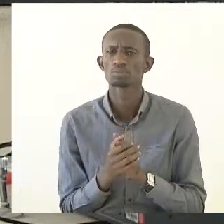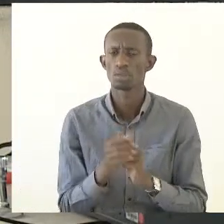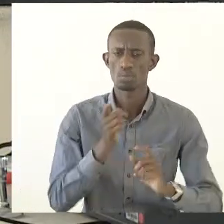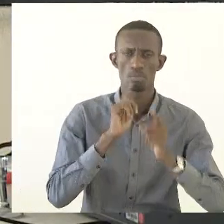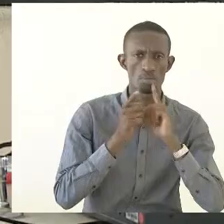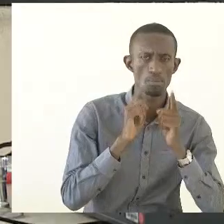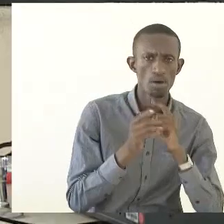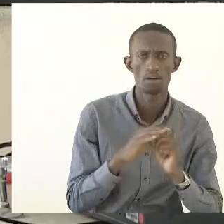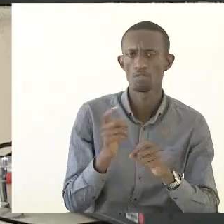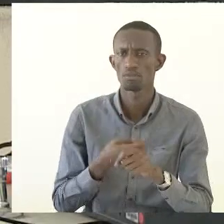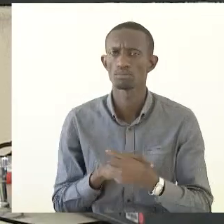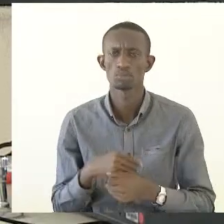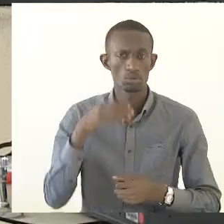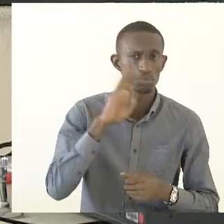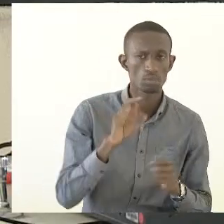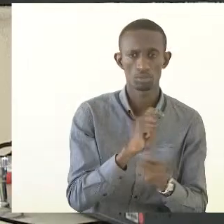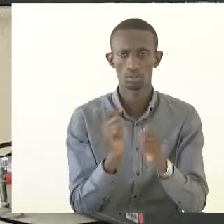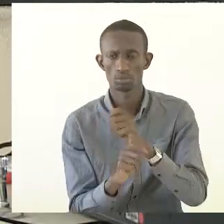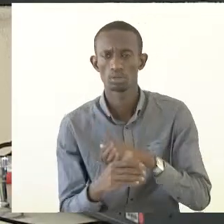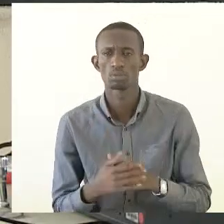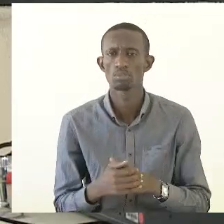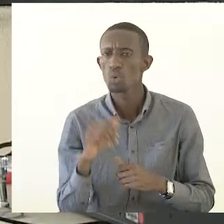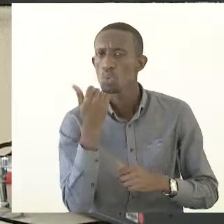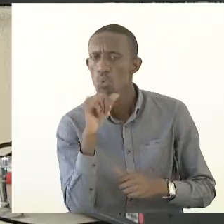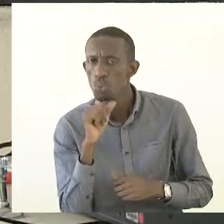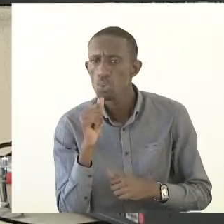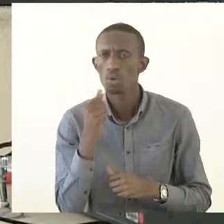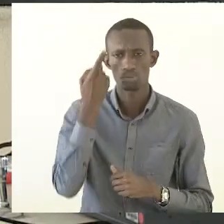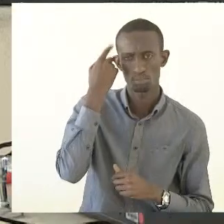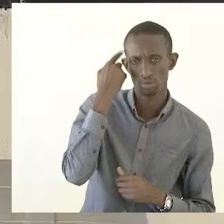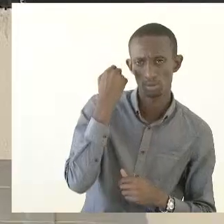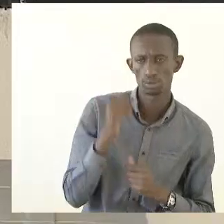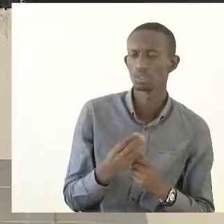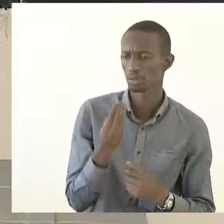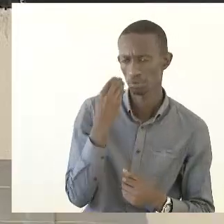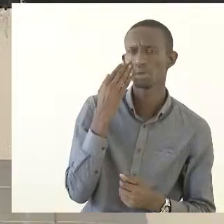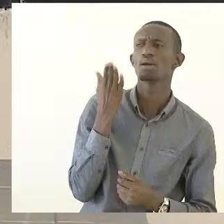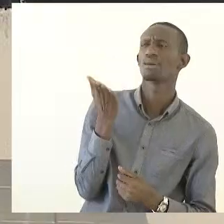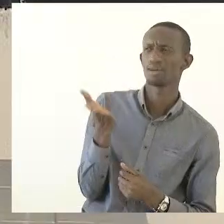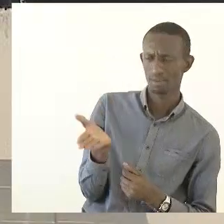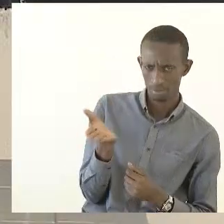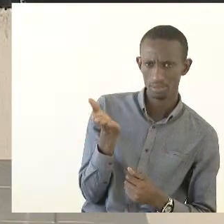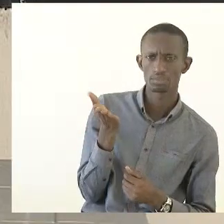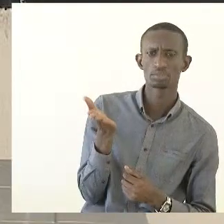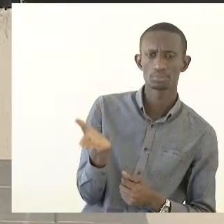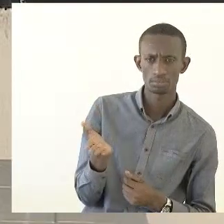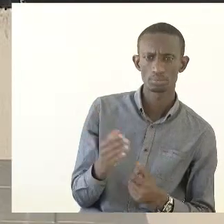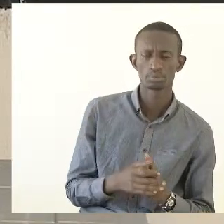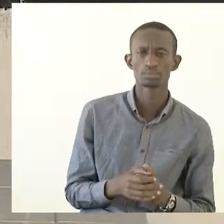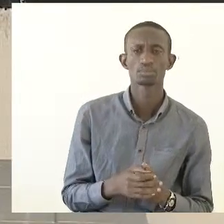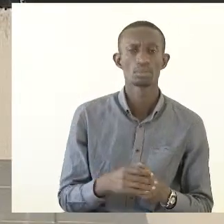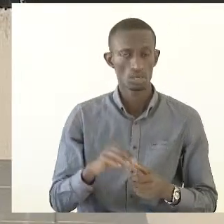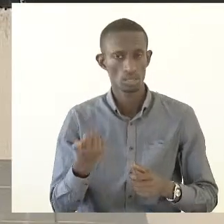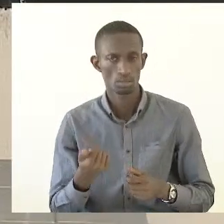from brown to blue-black. It means our food sample contains starch. We also talked about reducing